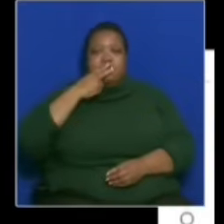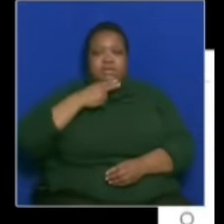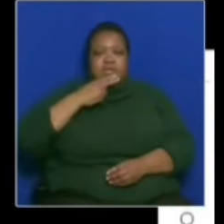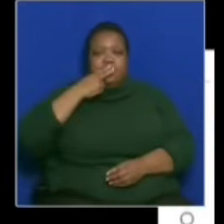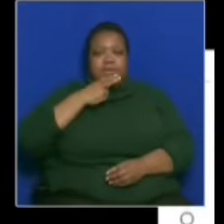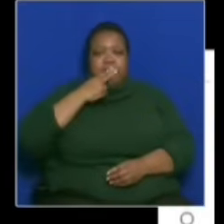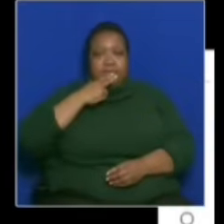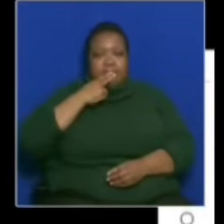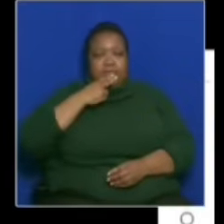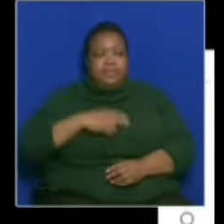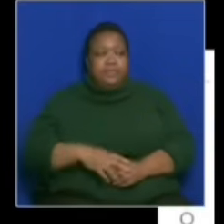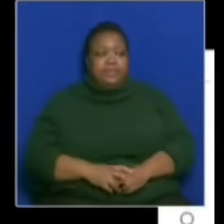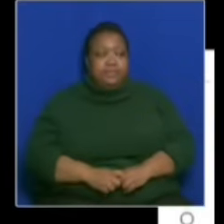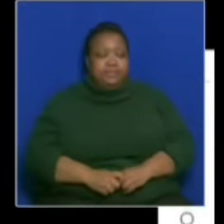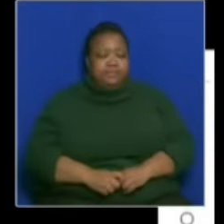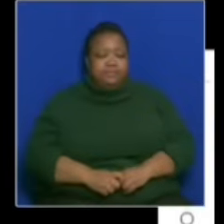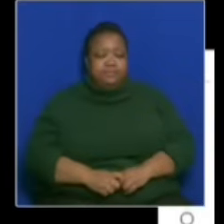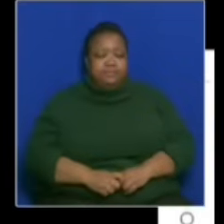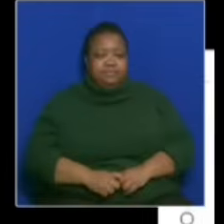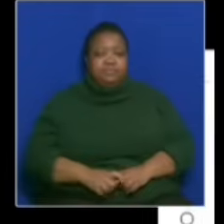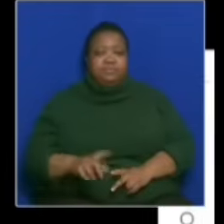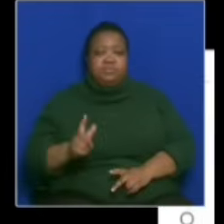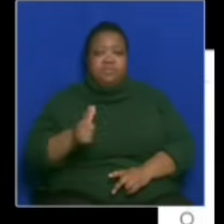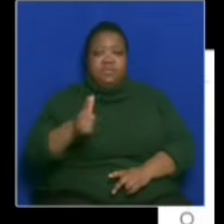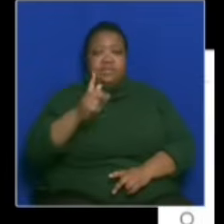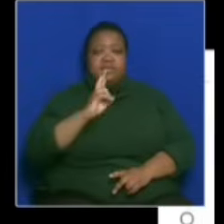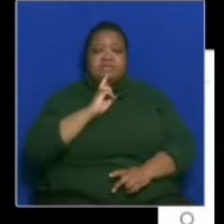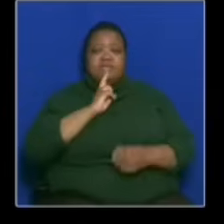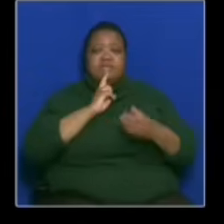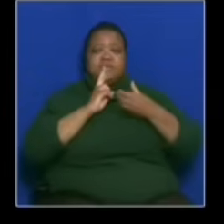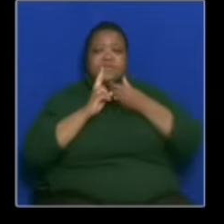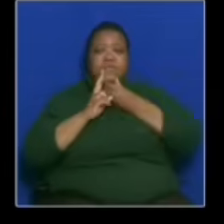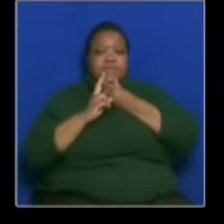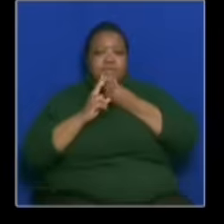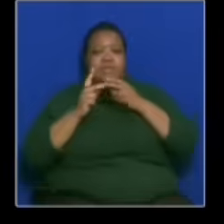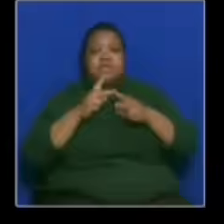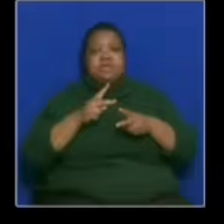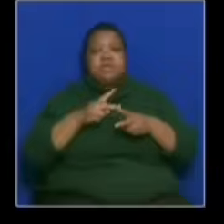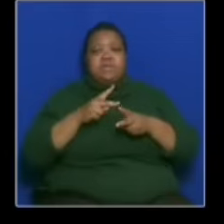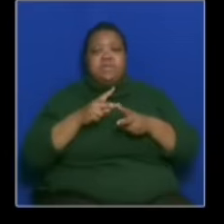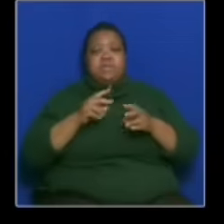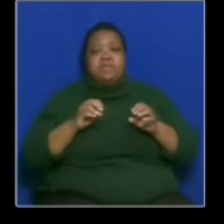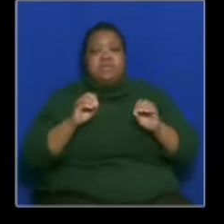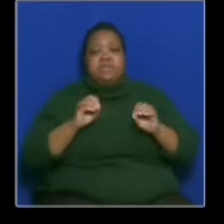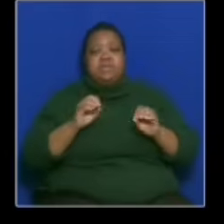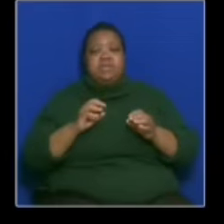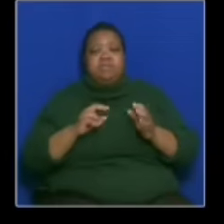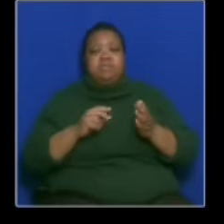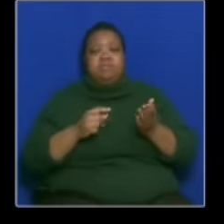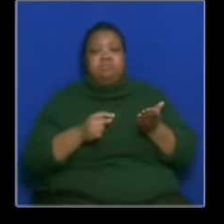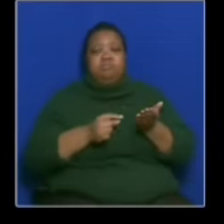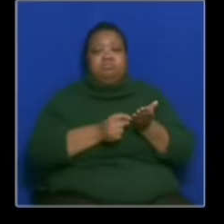are later voice notes which I haven't actually prepared as media files.